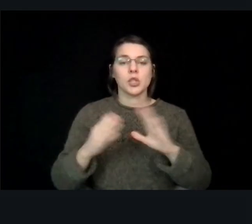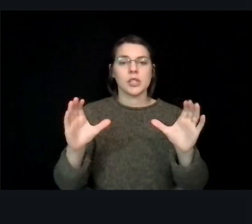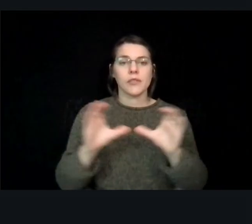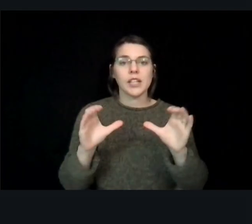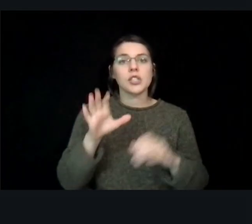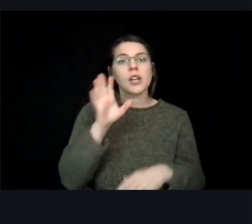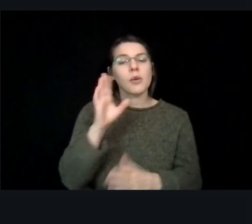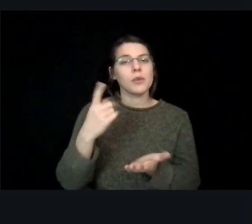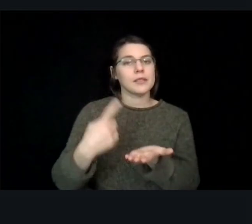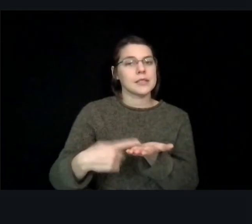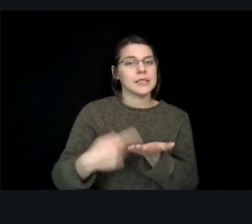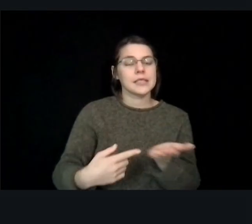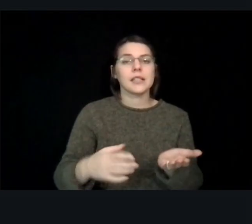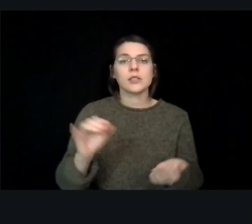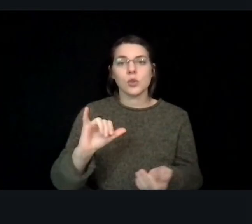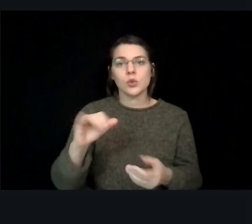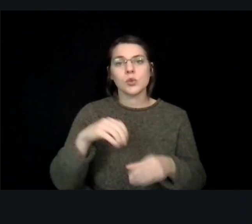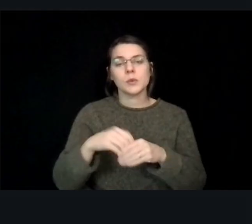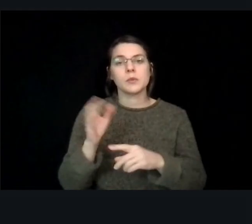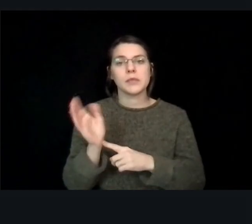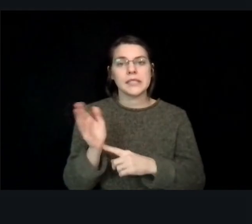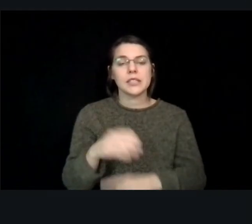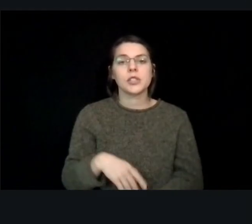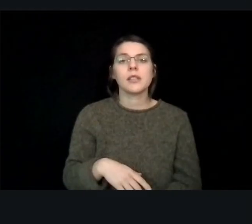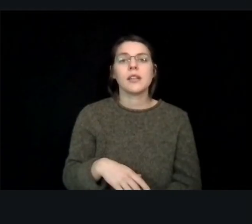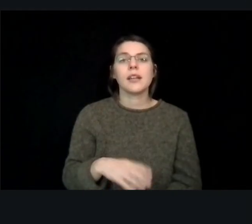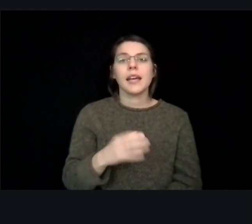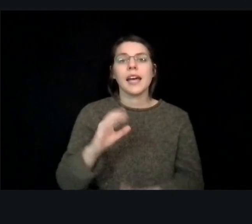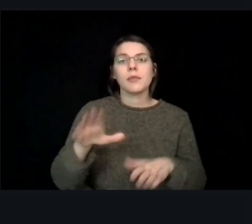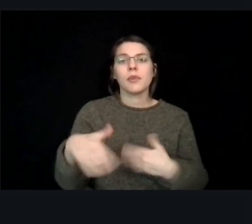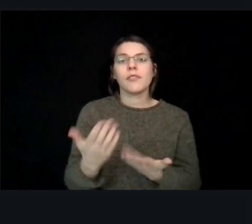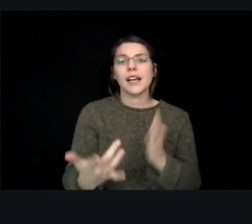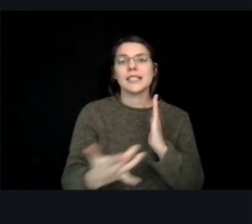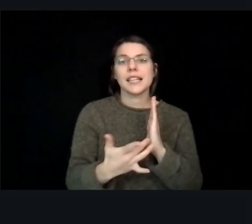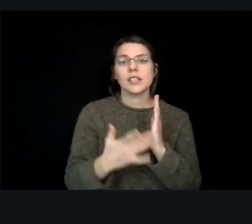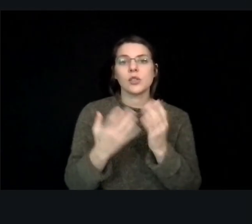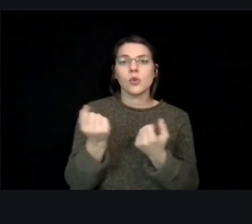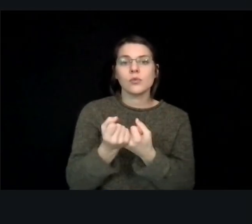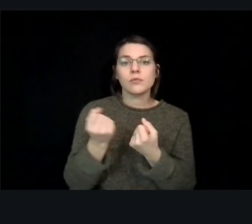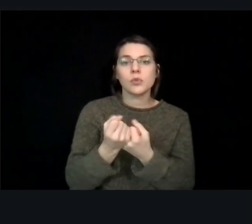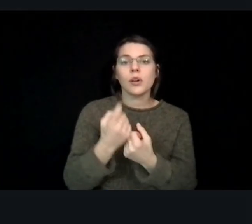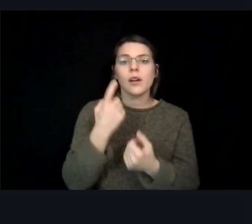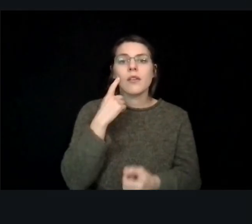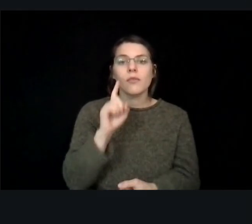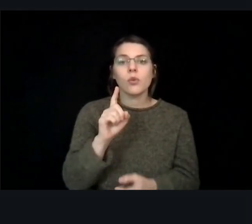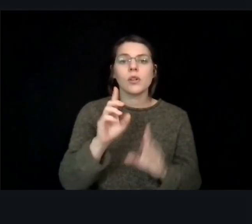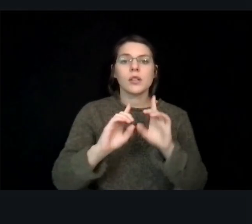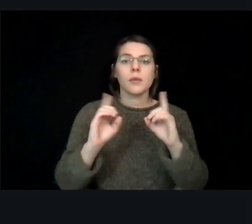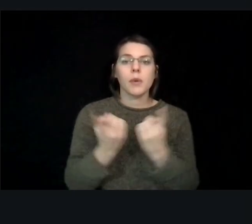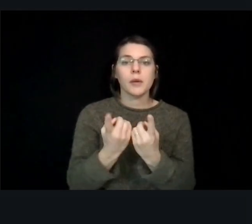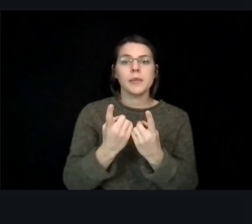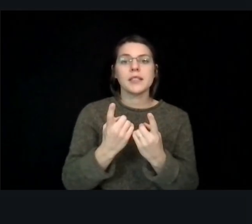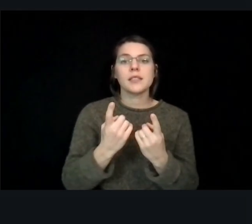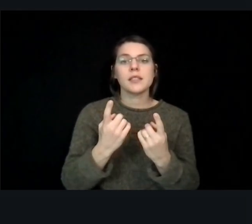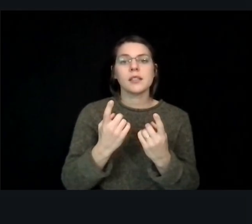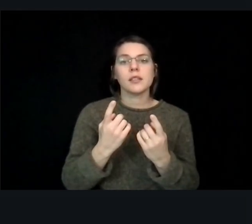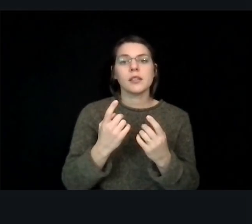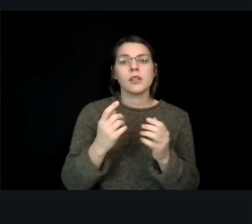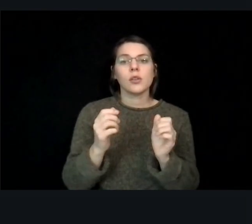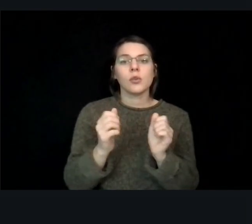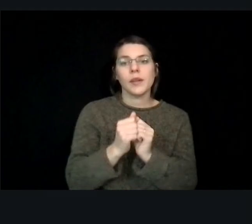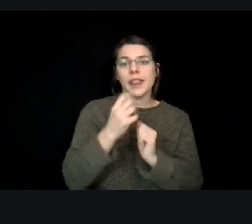as well in the presentation. And they provide technical assistance to departments on immigrant inclusion and accessibility for government services.